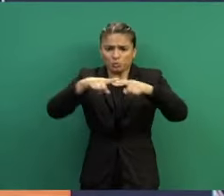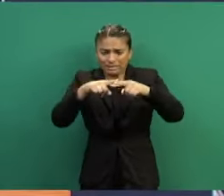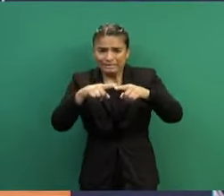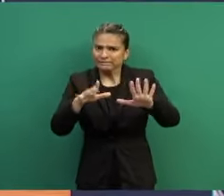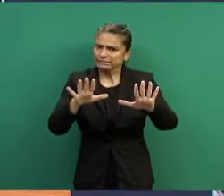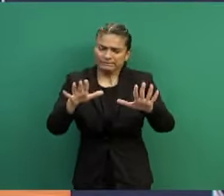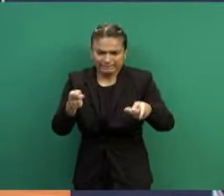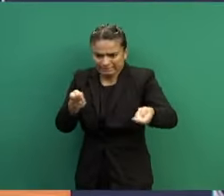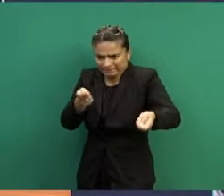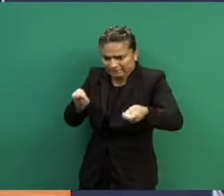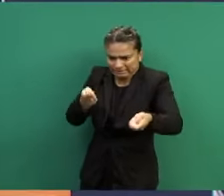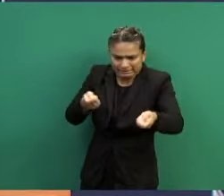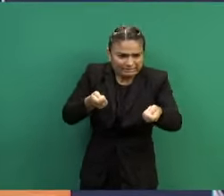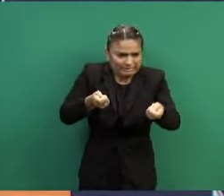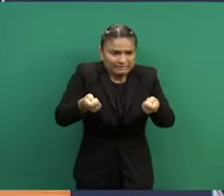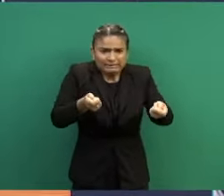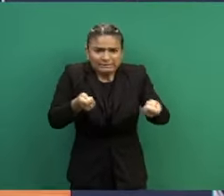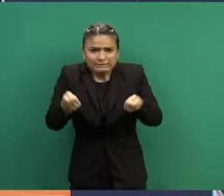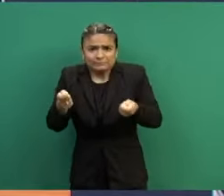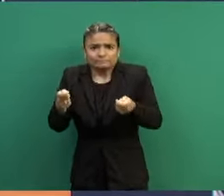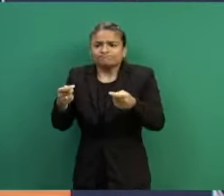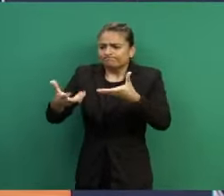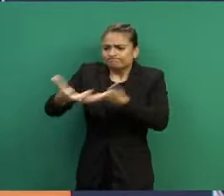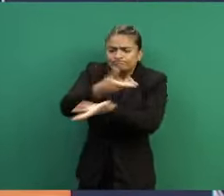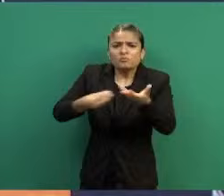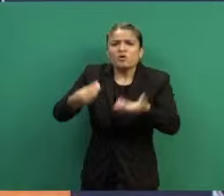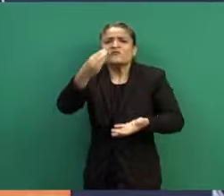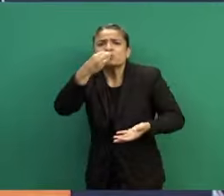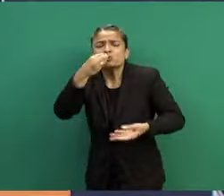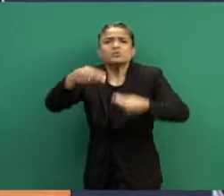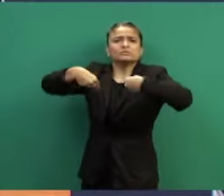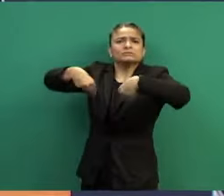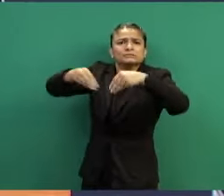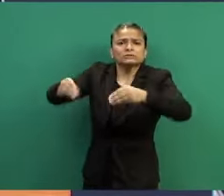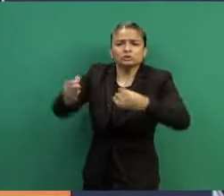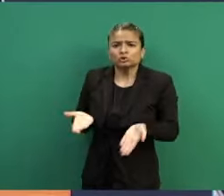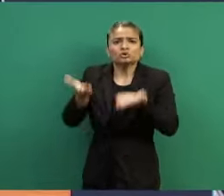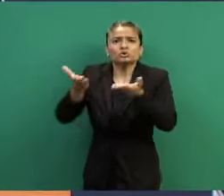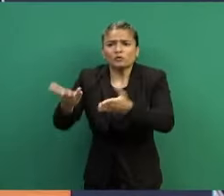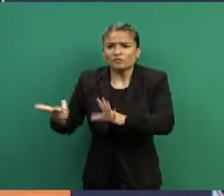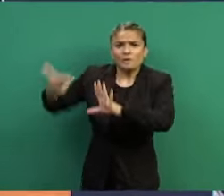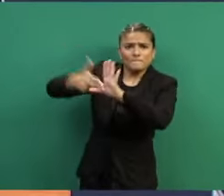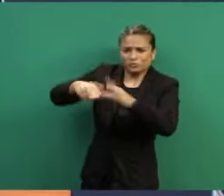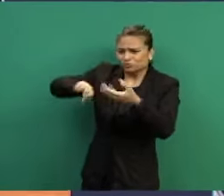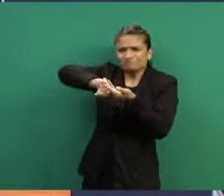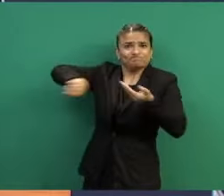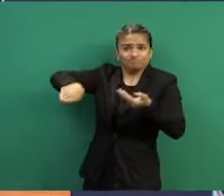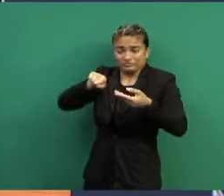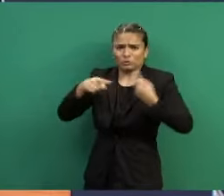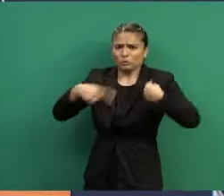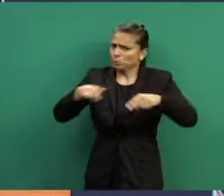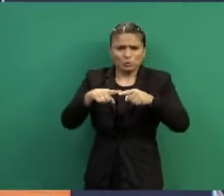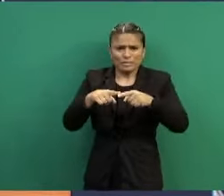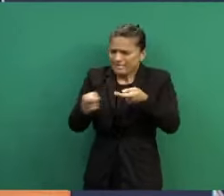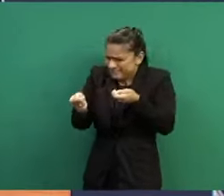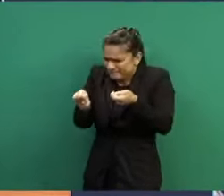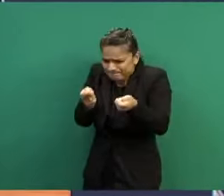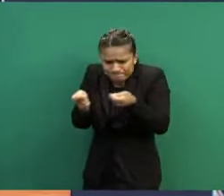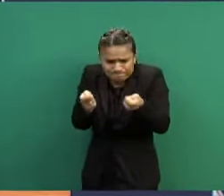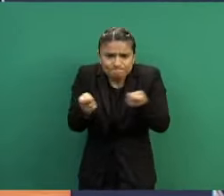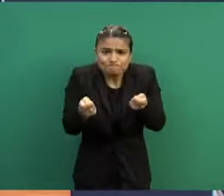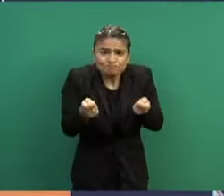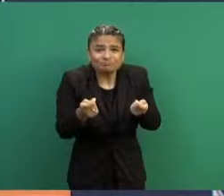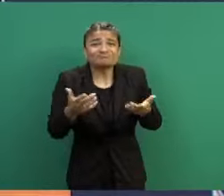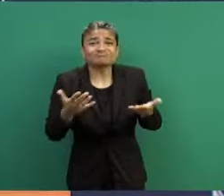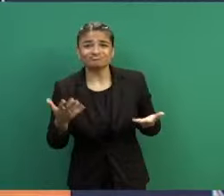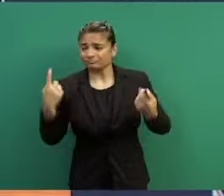core inflation sticky. Despite recent easing in some food price components, domestic food